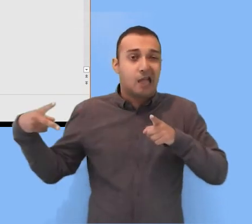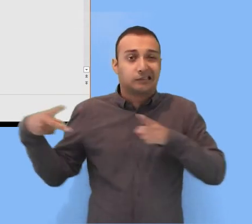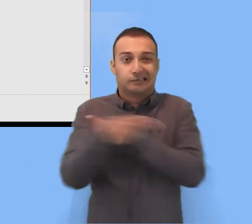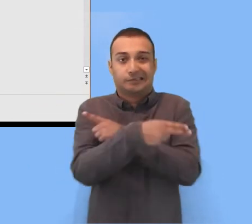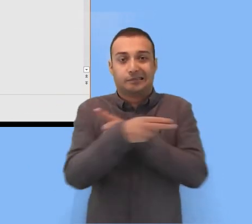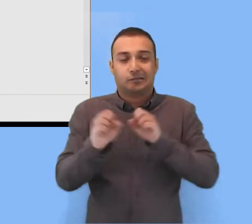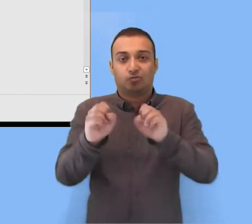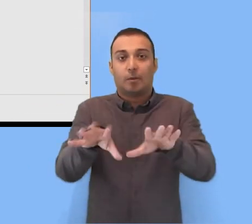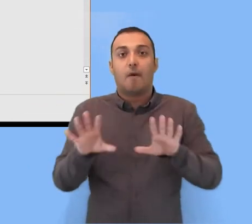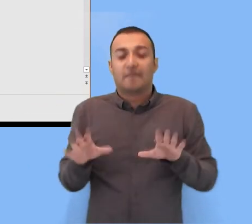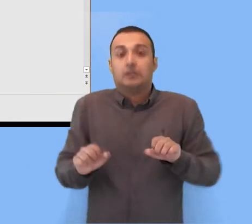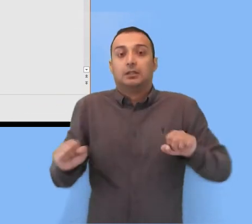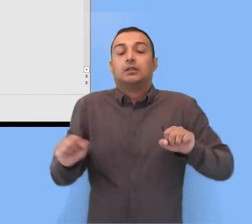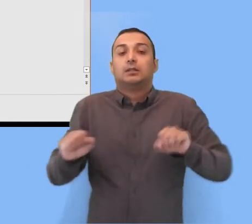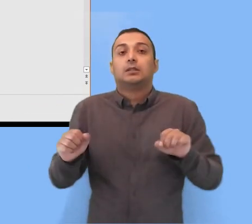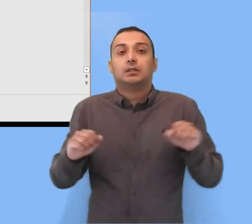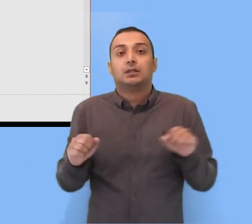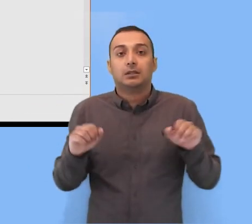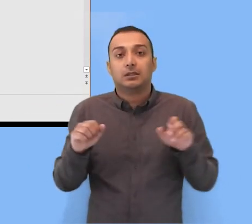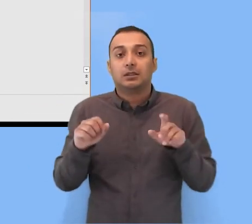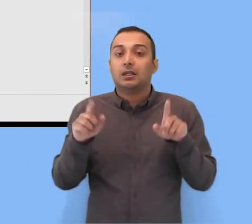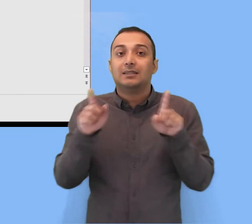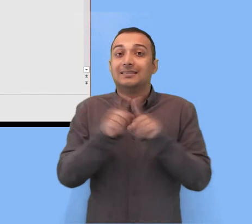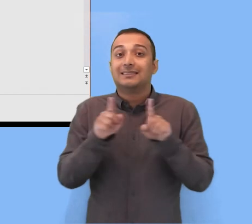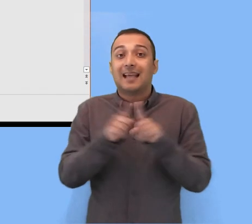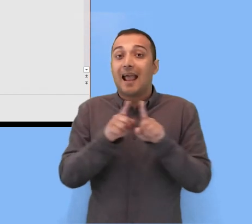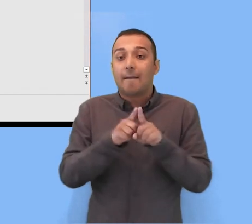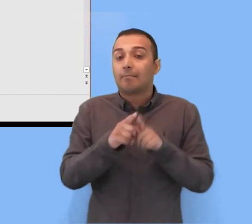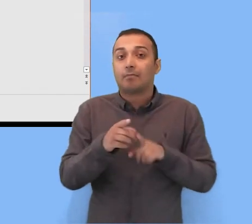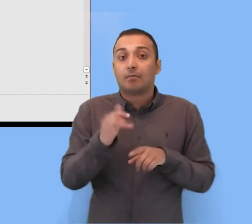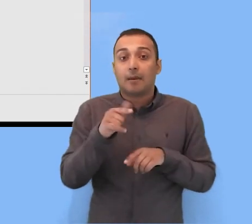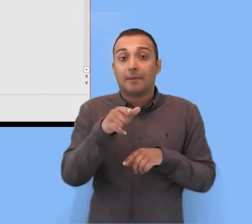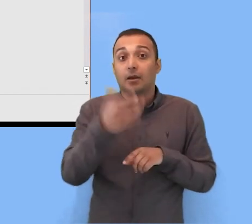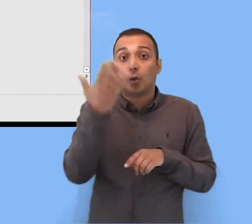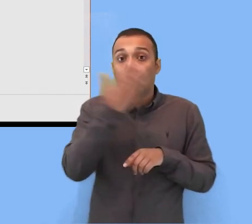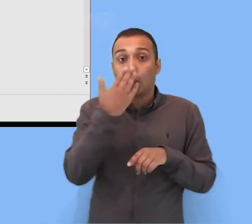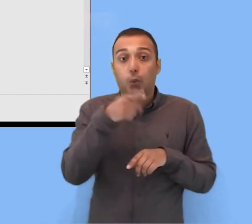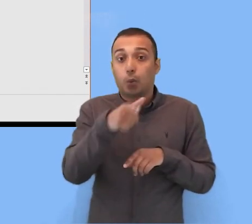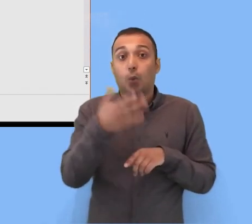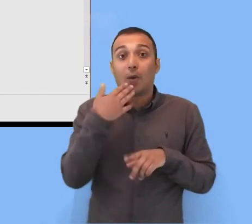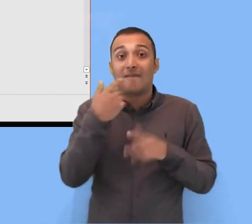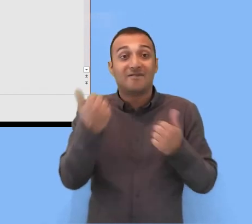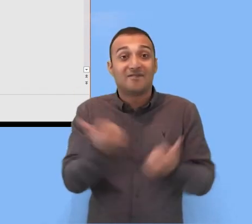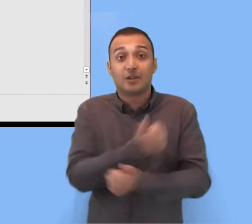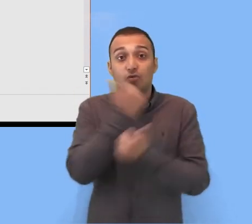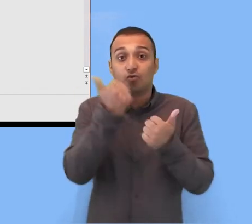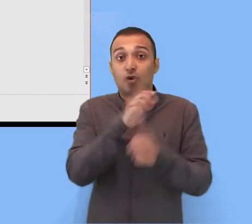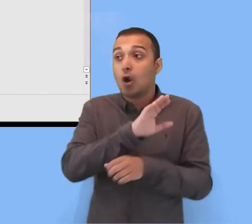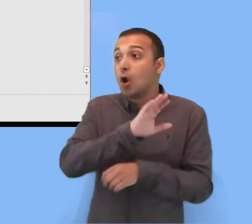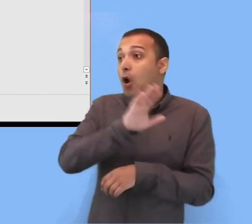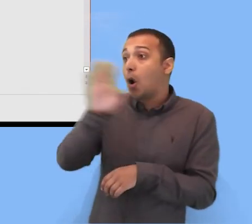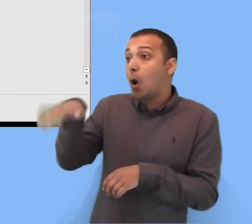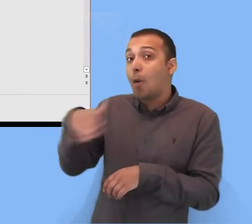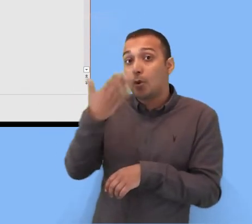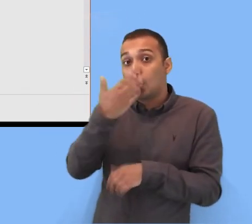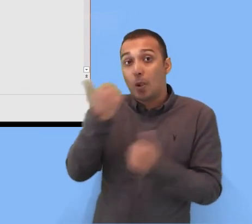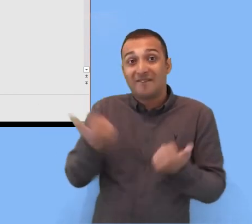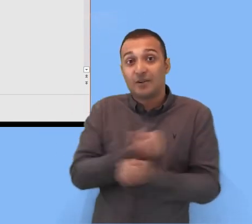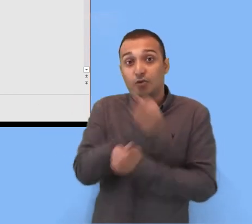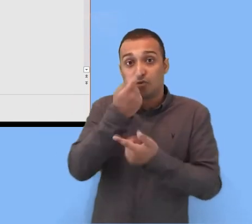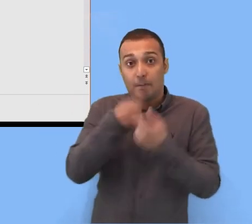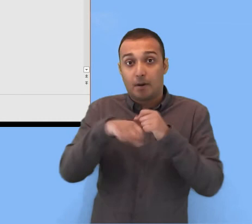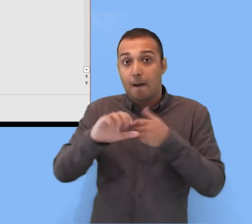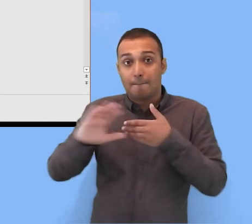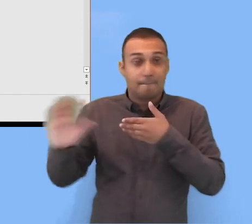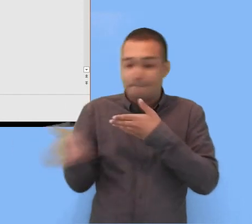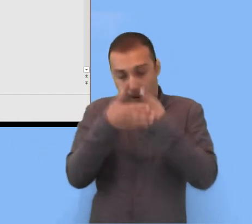leaving. You know, at the end of their session or at the end of the day, the door shuts and then the teacher's kind of behind this door of,